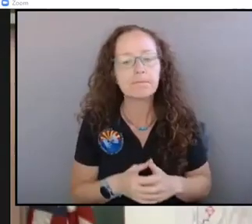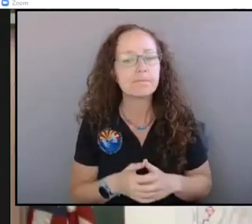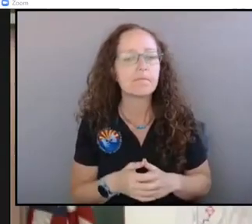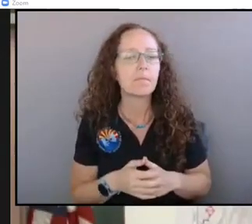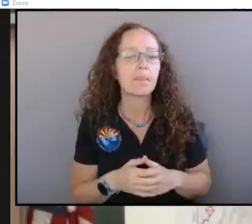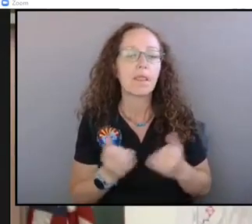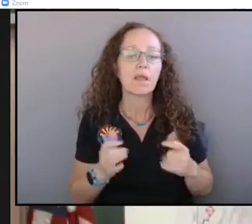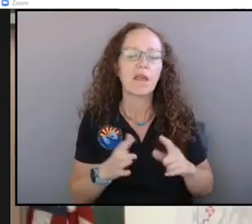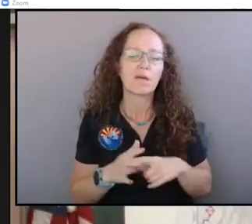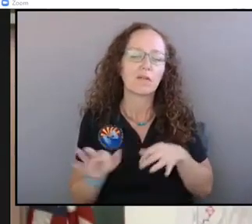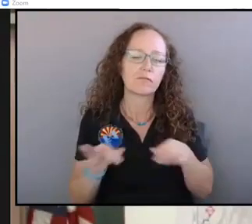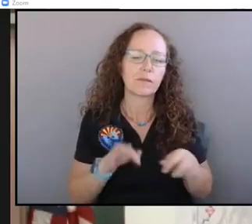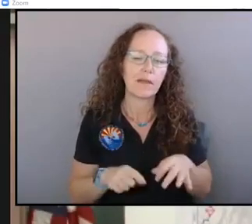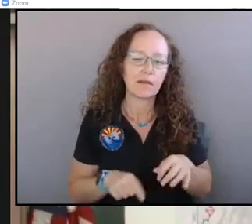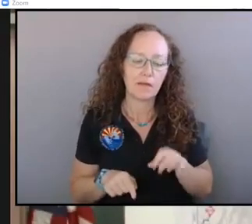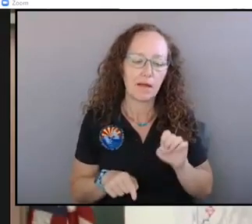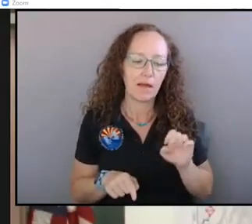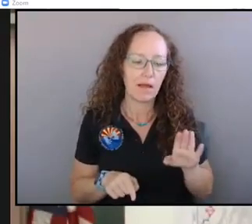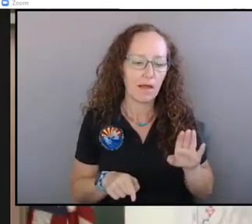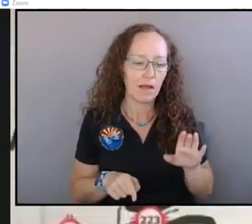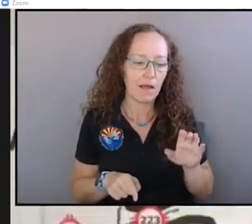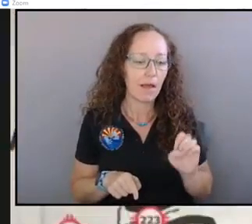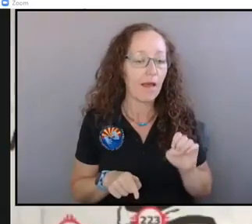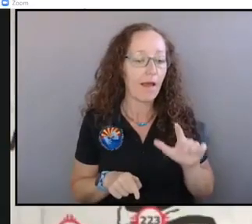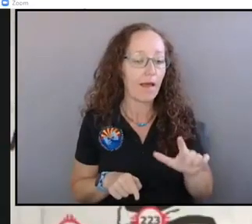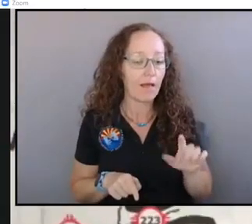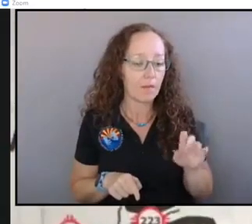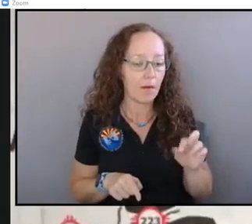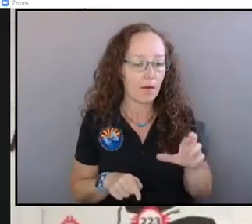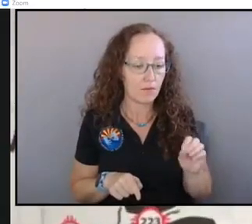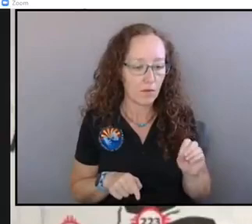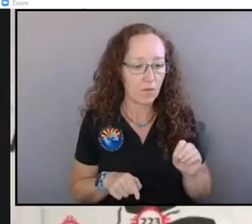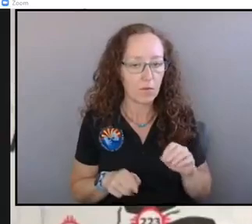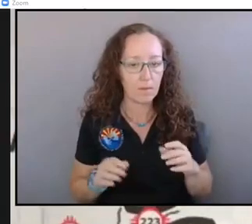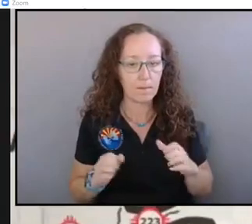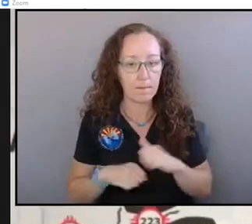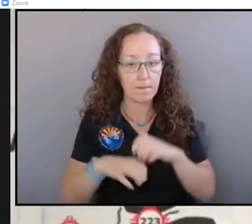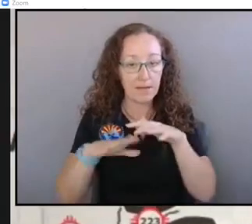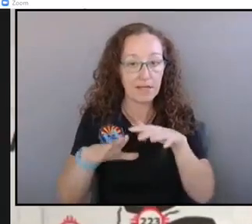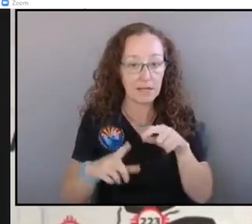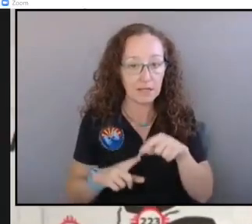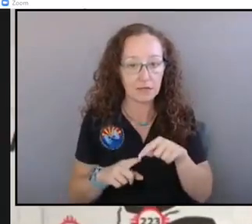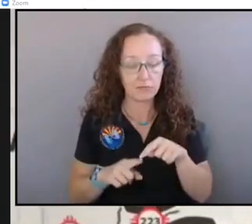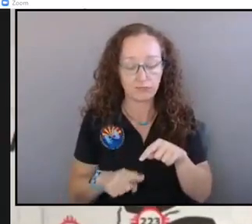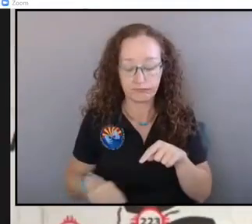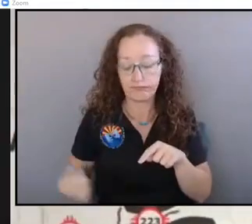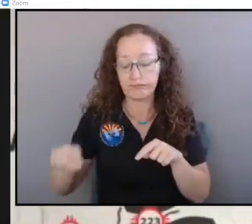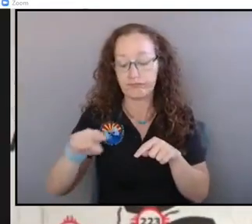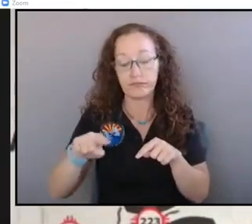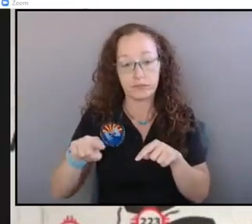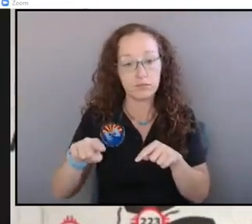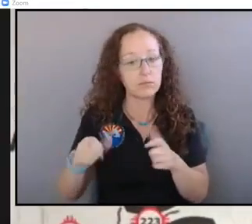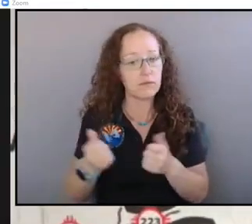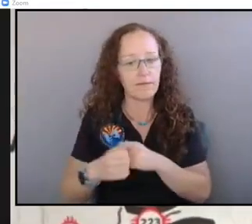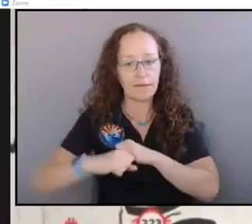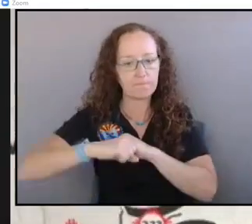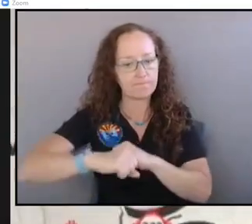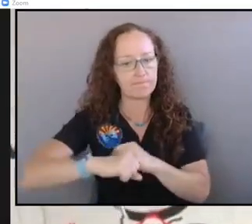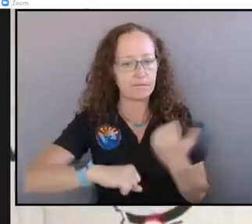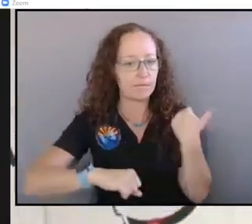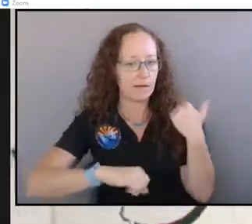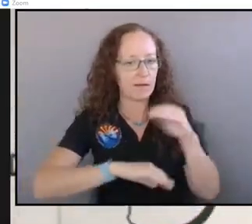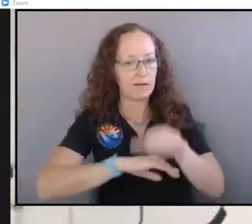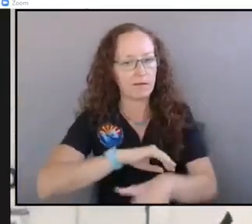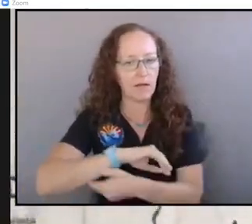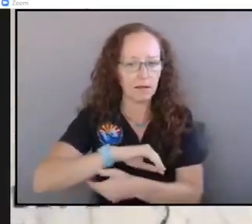El Barro Peak. Everything last night held right on the southern corner where the Lower Borales Road takes off